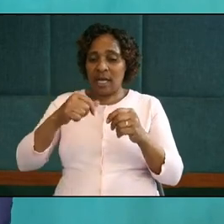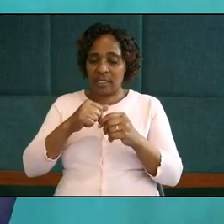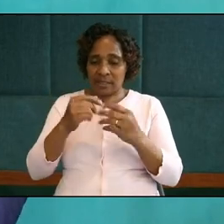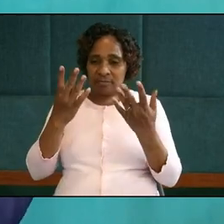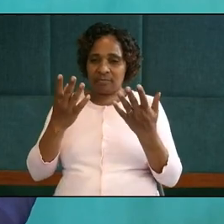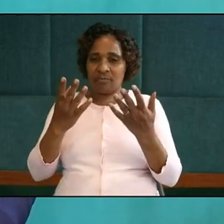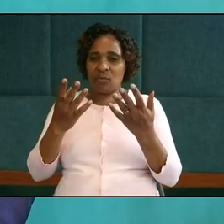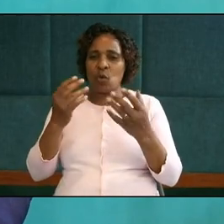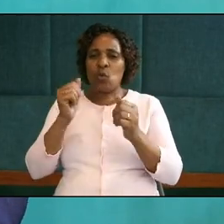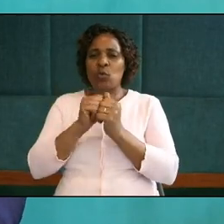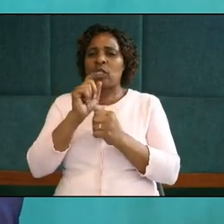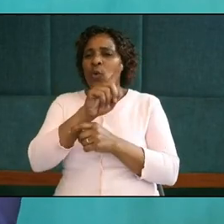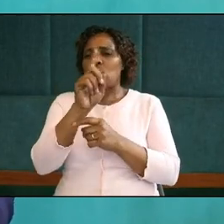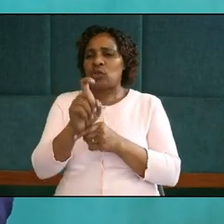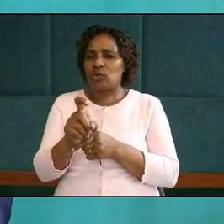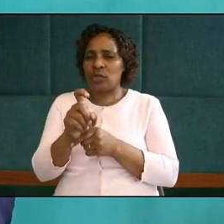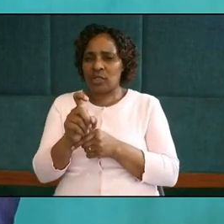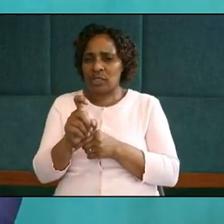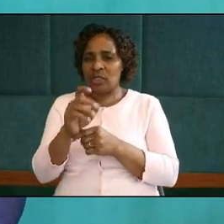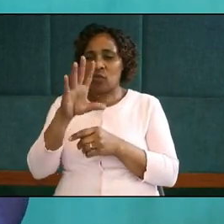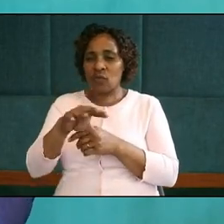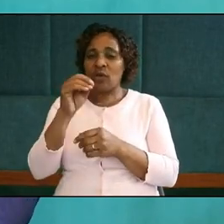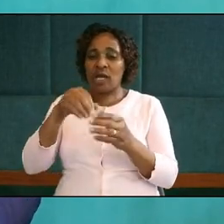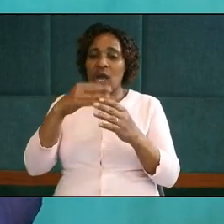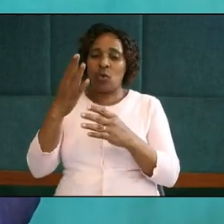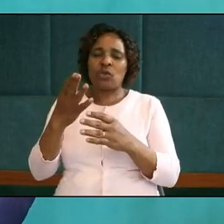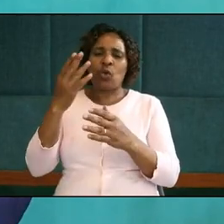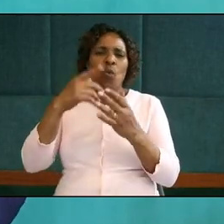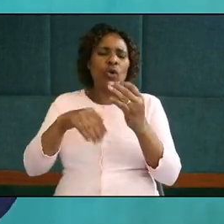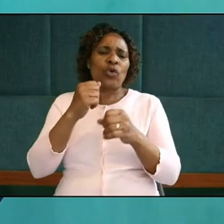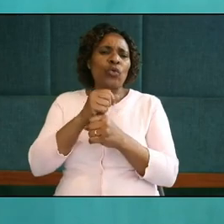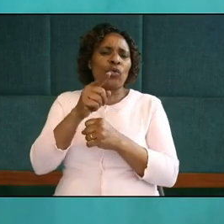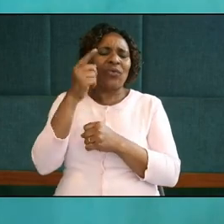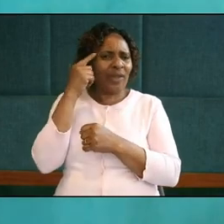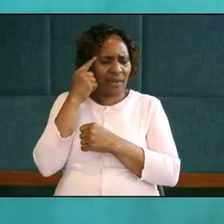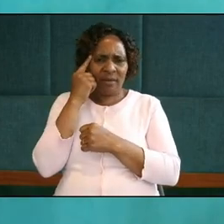start off with a question, just to find out what you think,